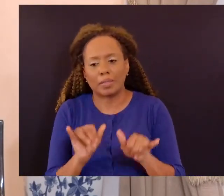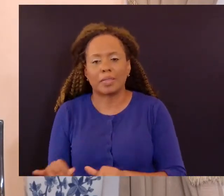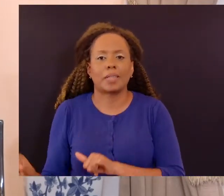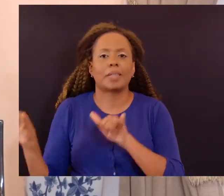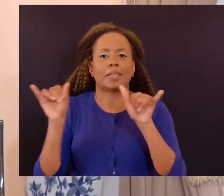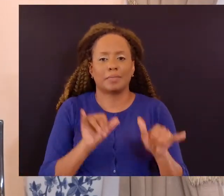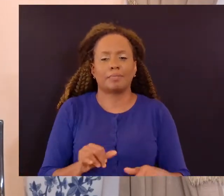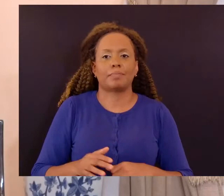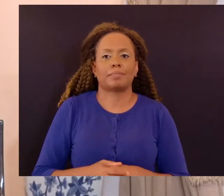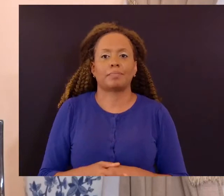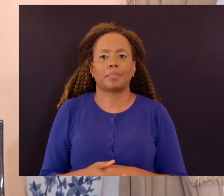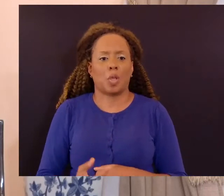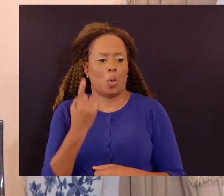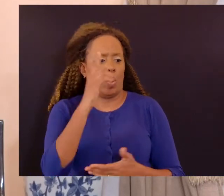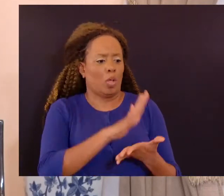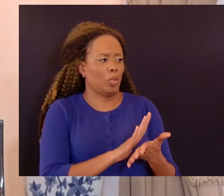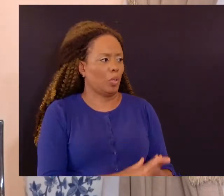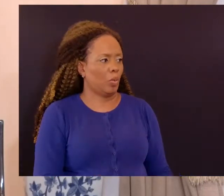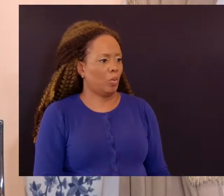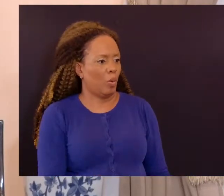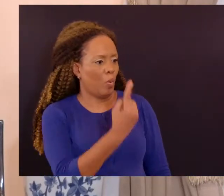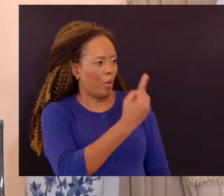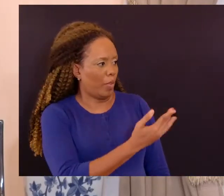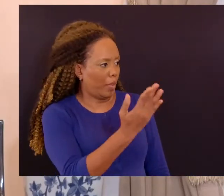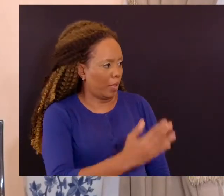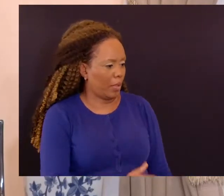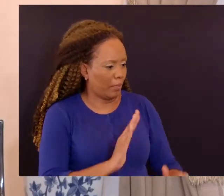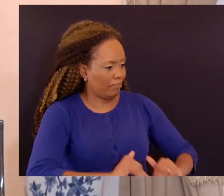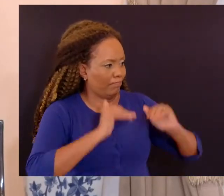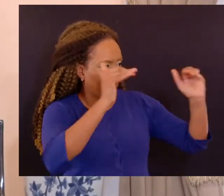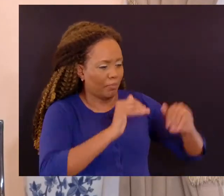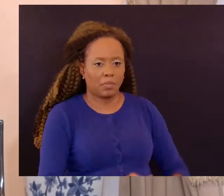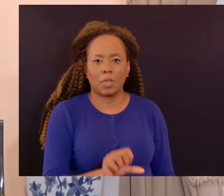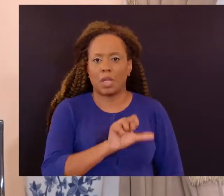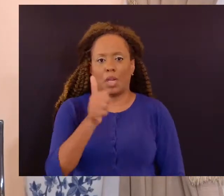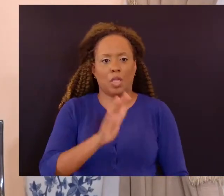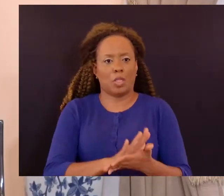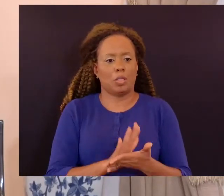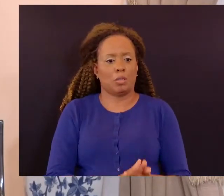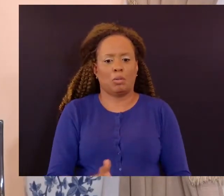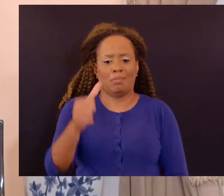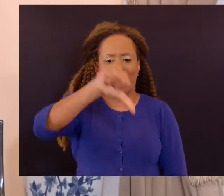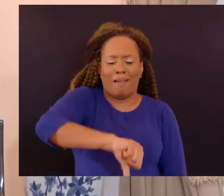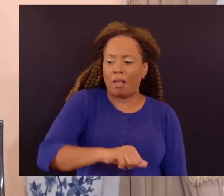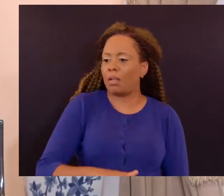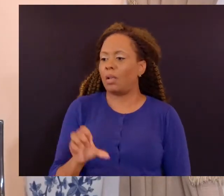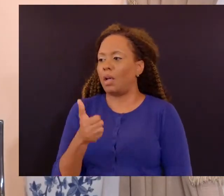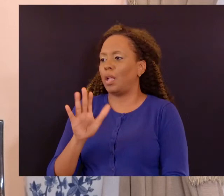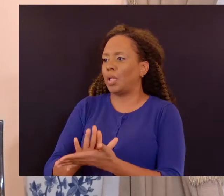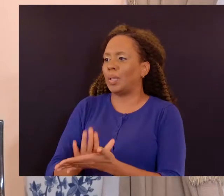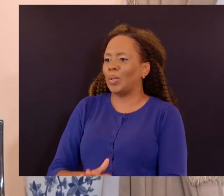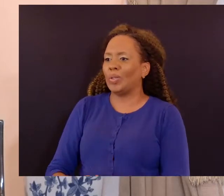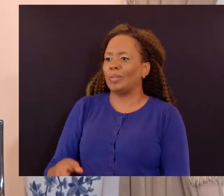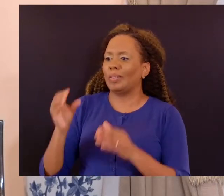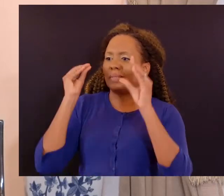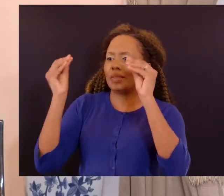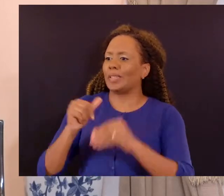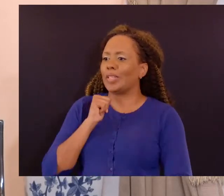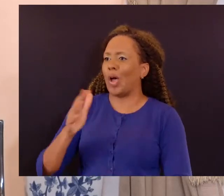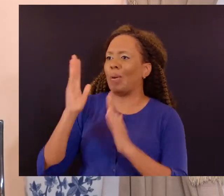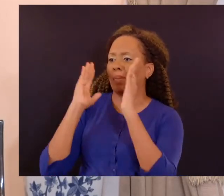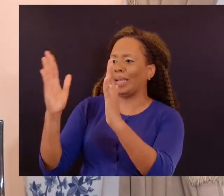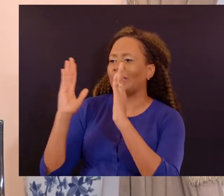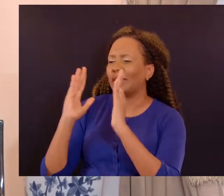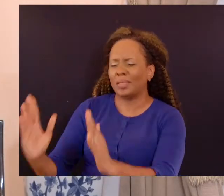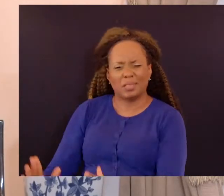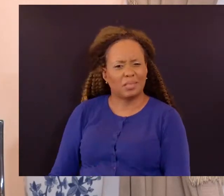school we have an approach that uplifts our students, and then at another we have the complaints that the teacher isn't paying attention to the students. It has